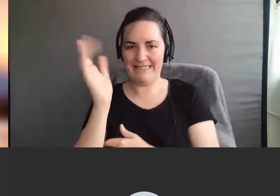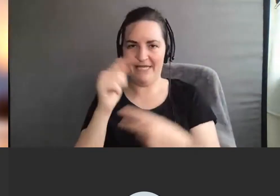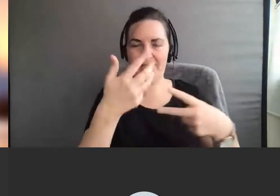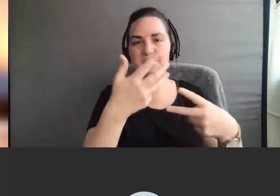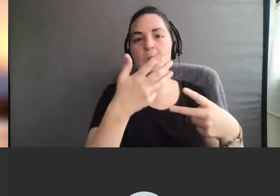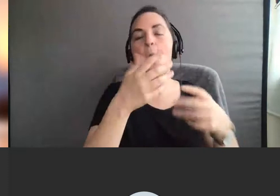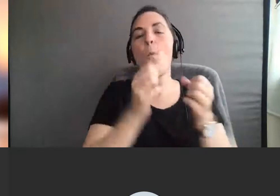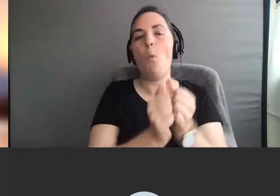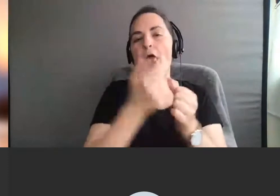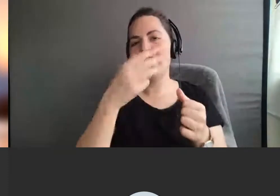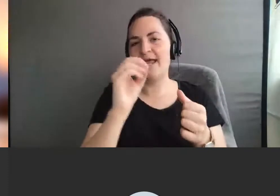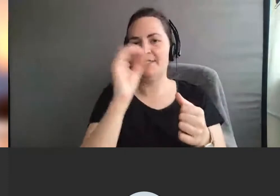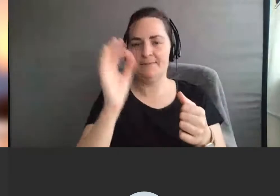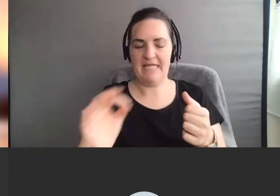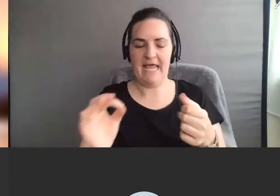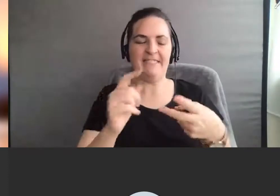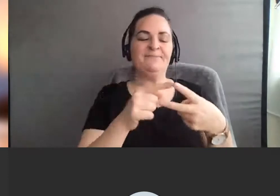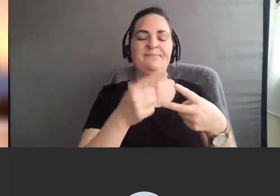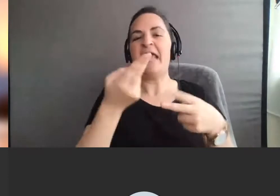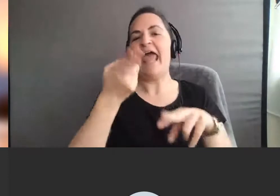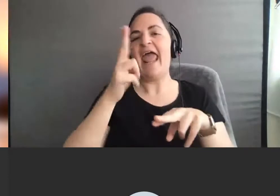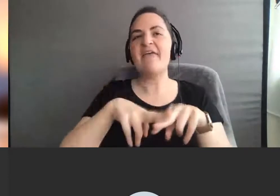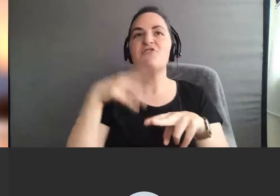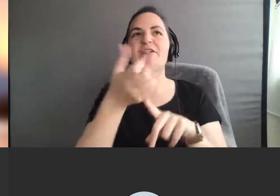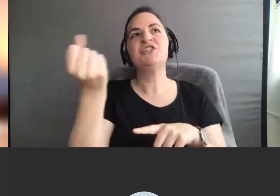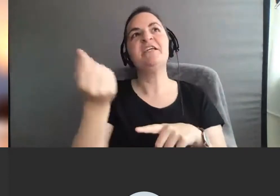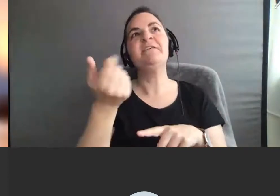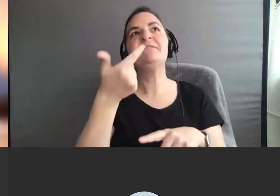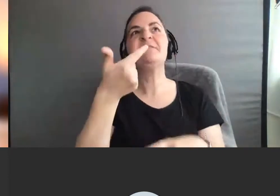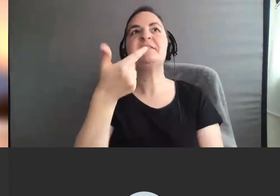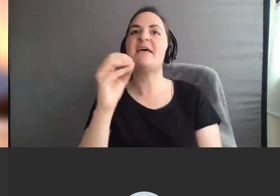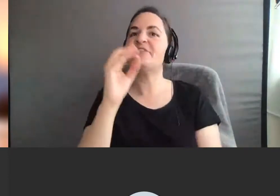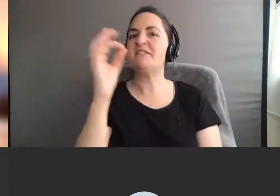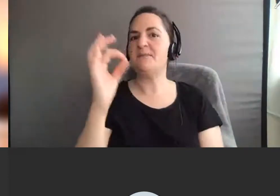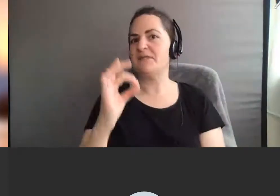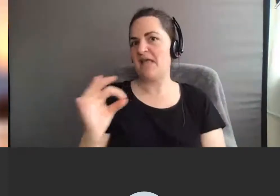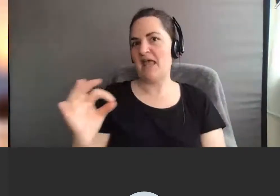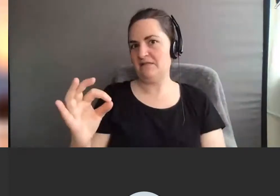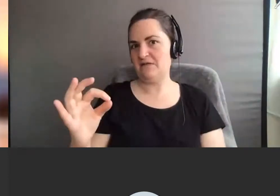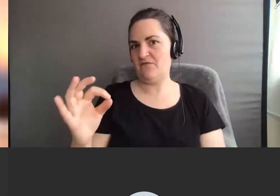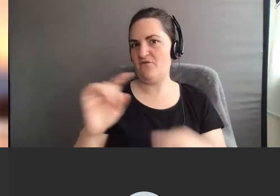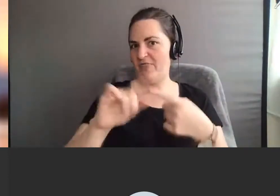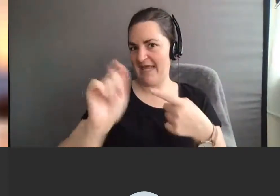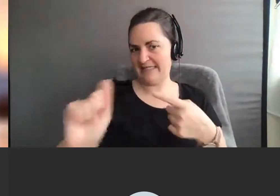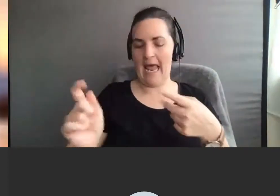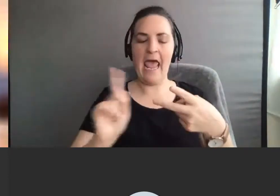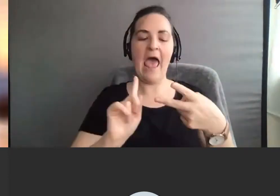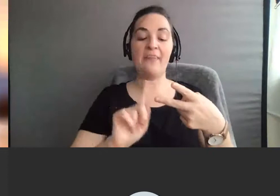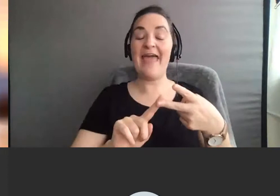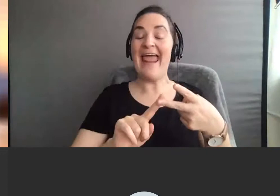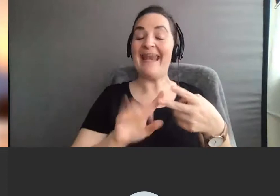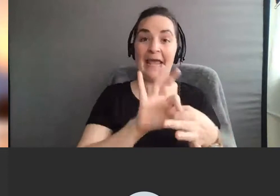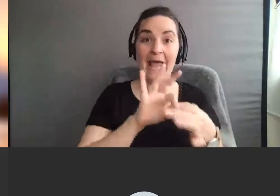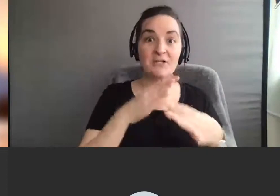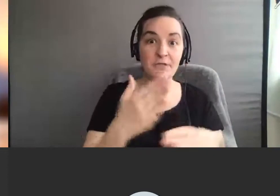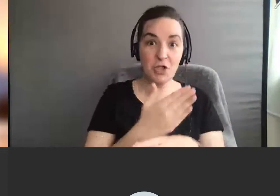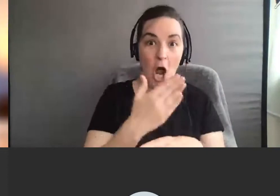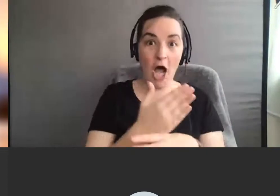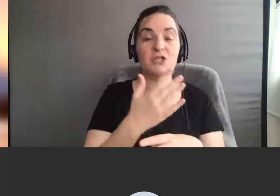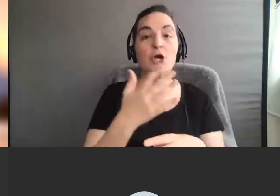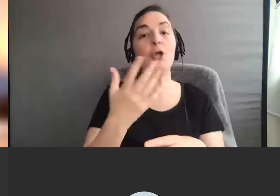okay, and you get 10% for the engagement tasks because you've